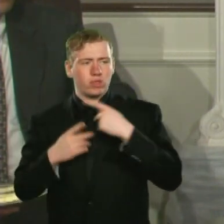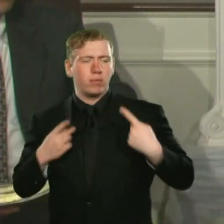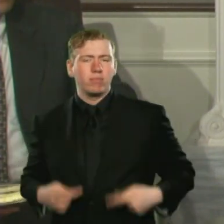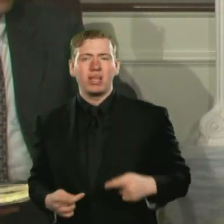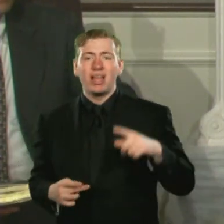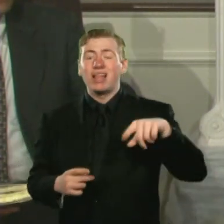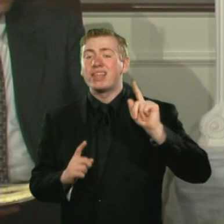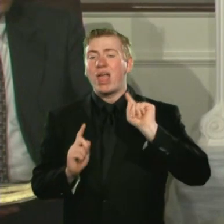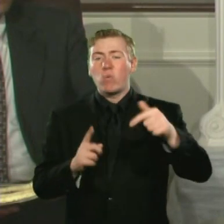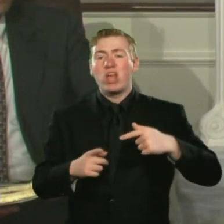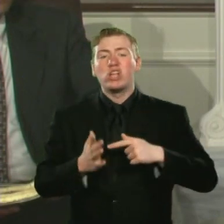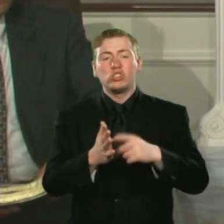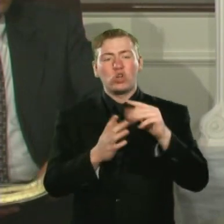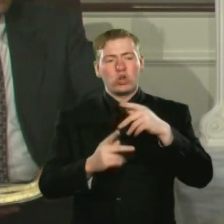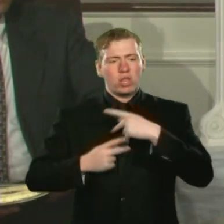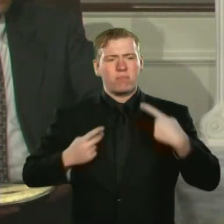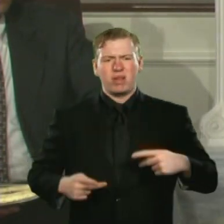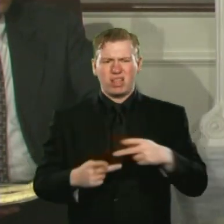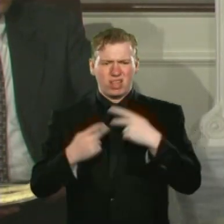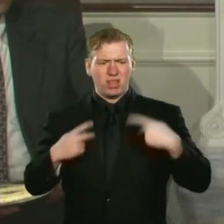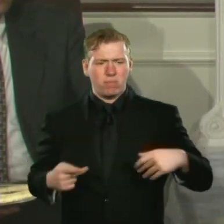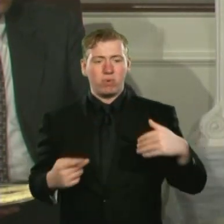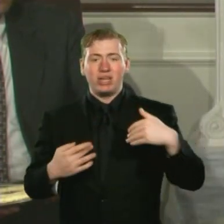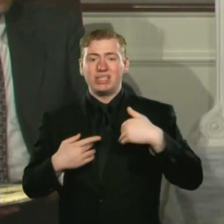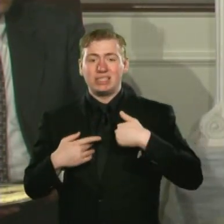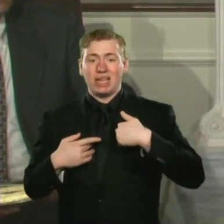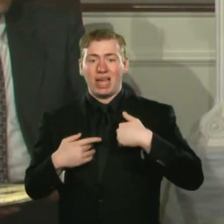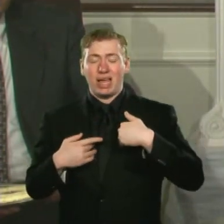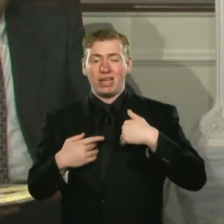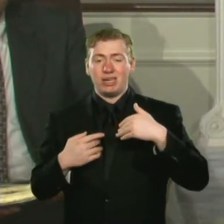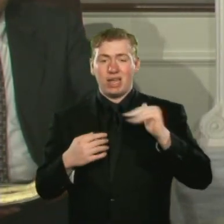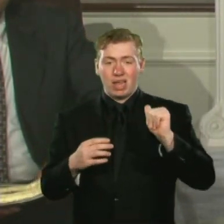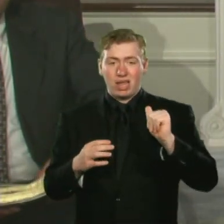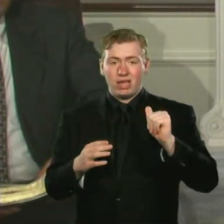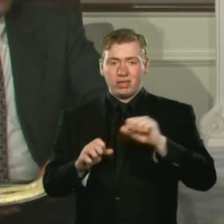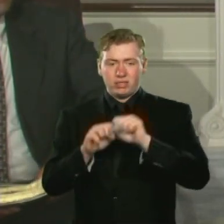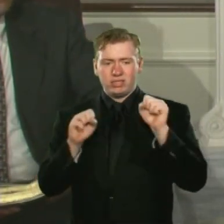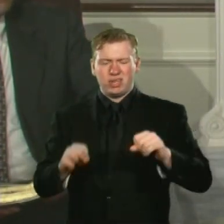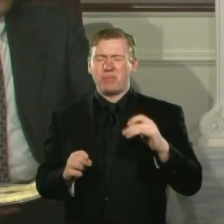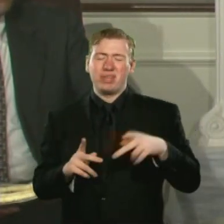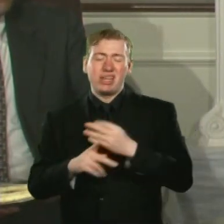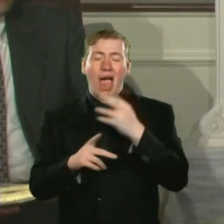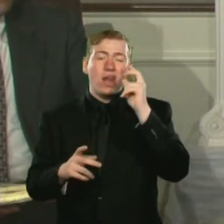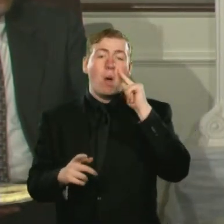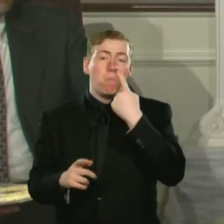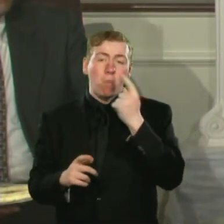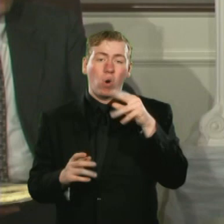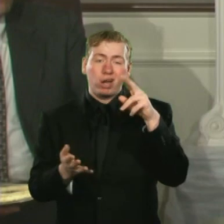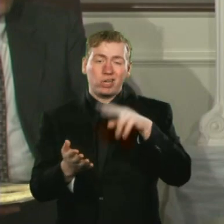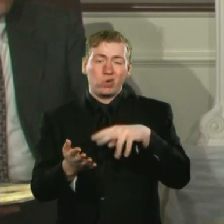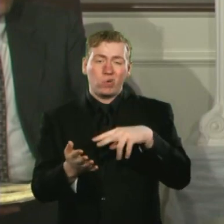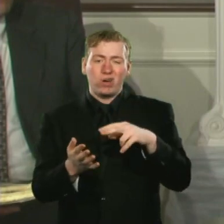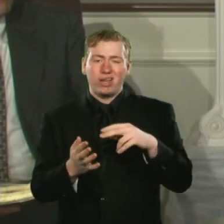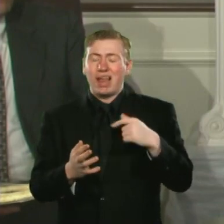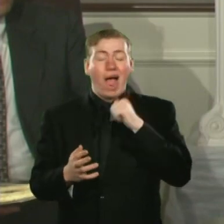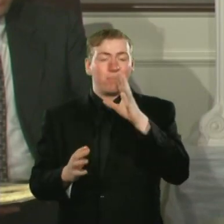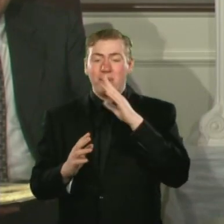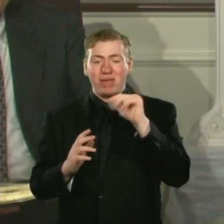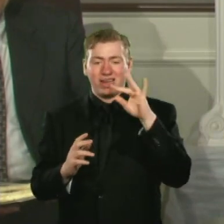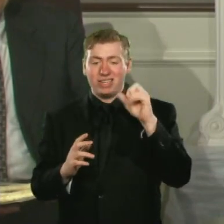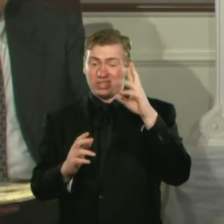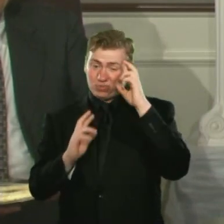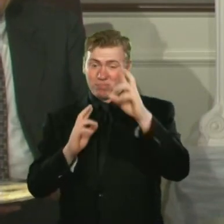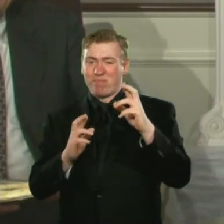would go to show themselves to the priest had a protocol. You can read about it. It's kind of boring reading, and I don't think I'm disrespectful to the Lord on that,